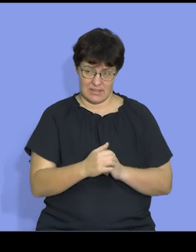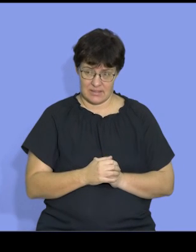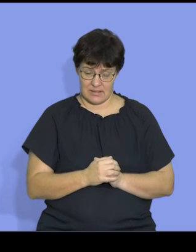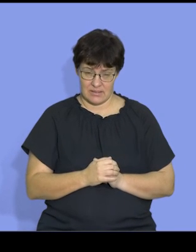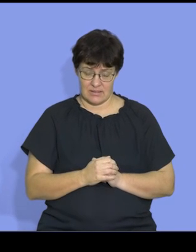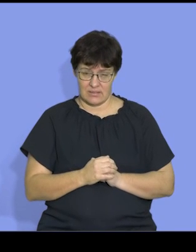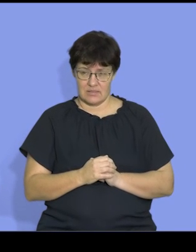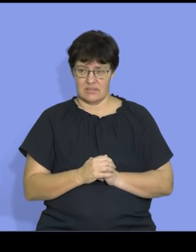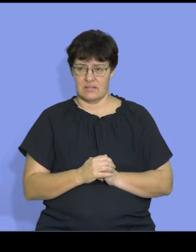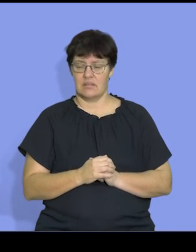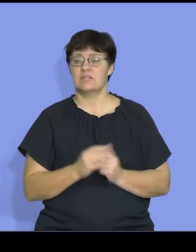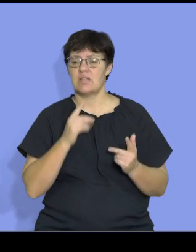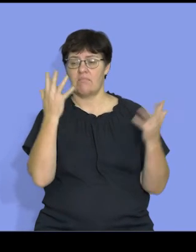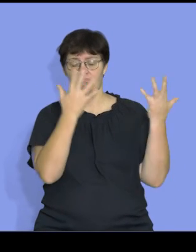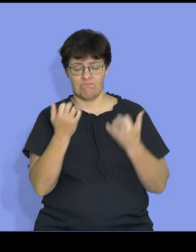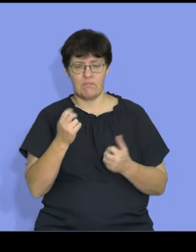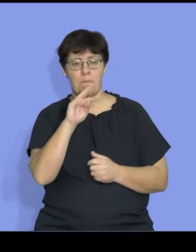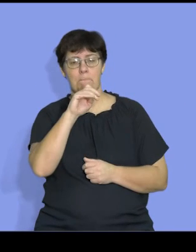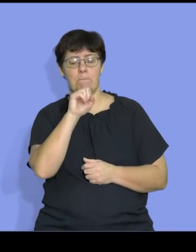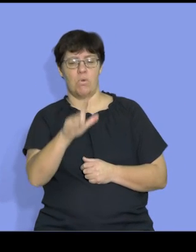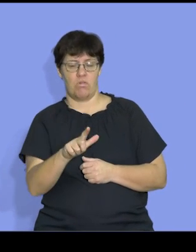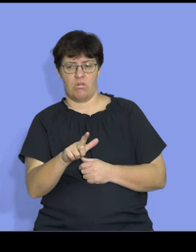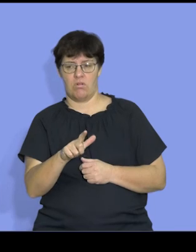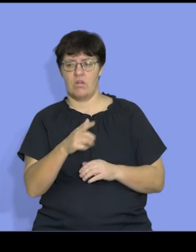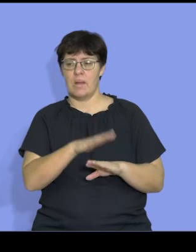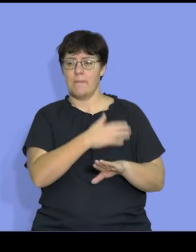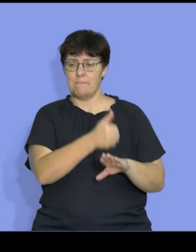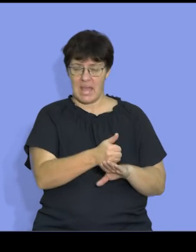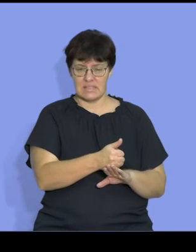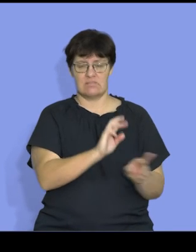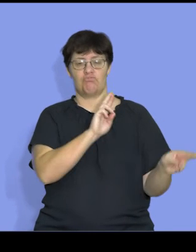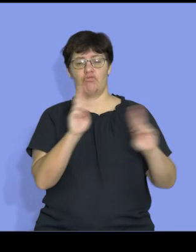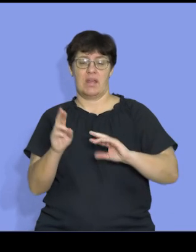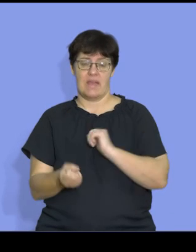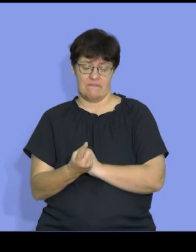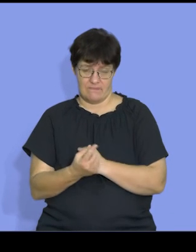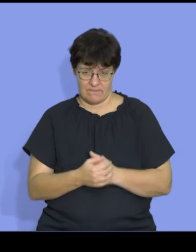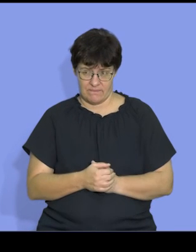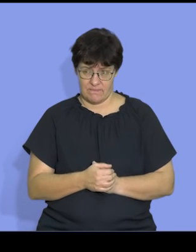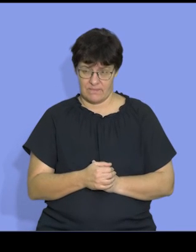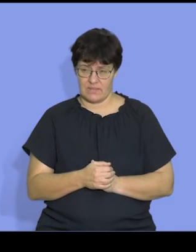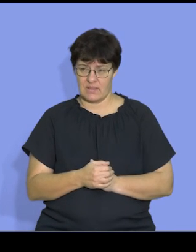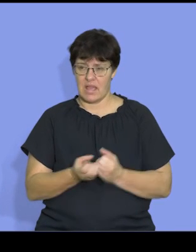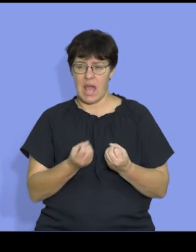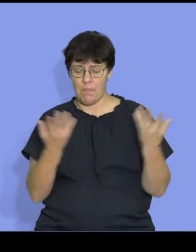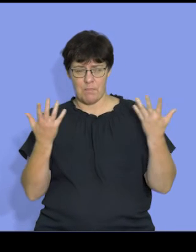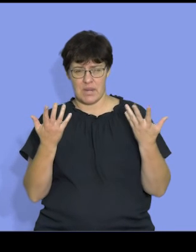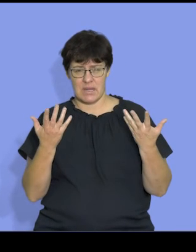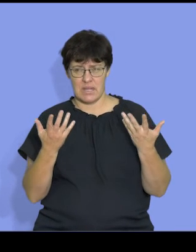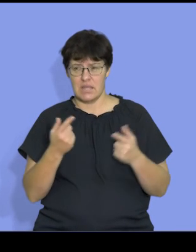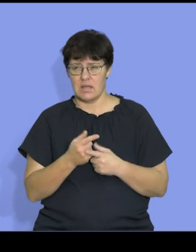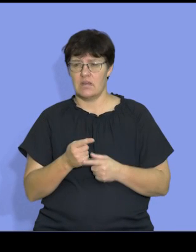question says, calculate the number of moles of base that reacted. Okay, how much volume of the base reacted? 25